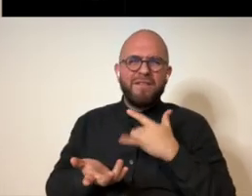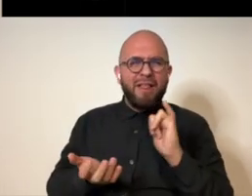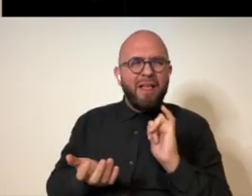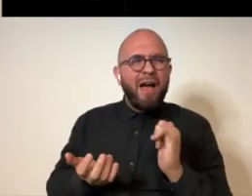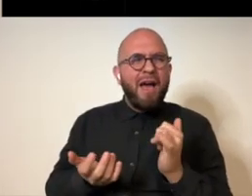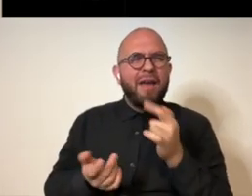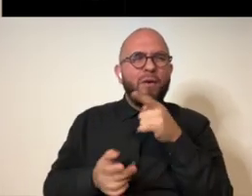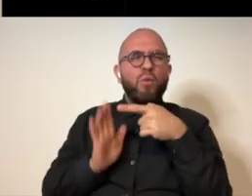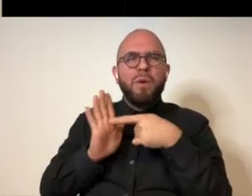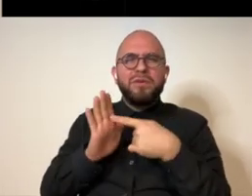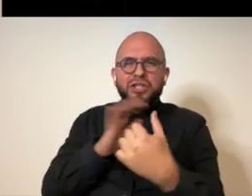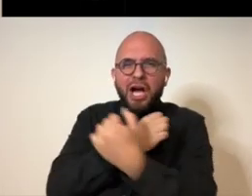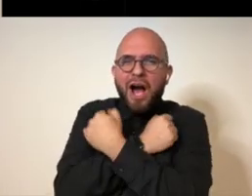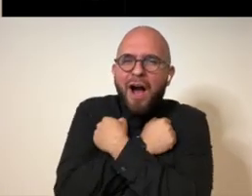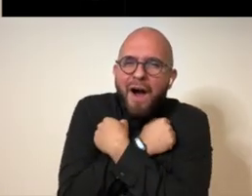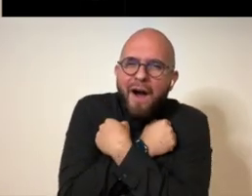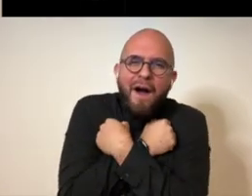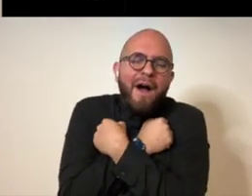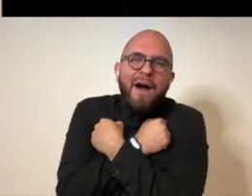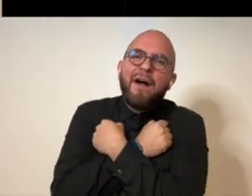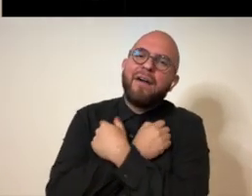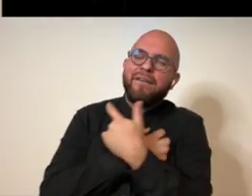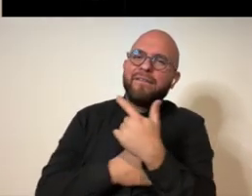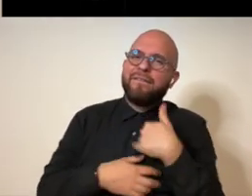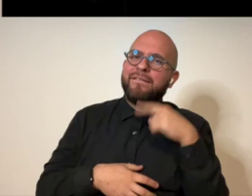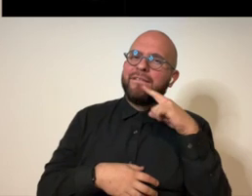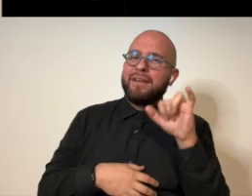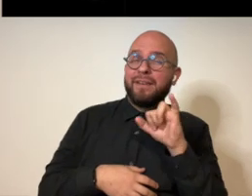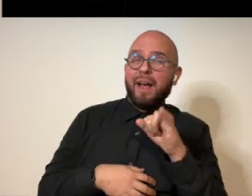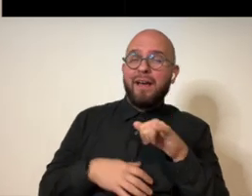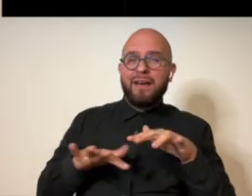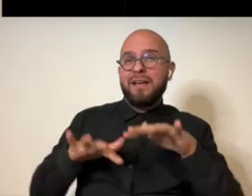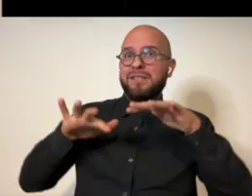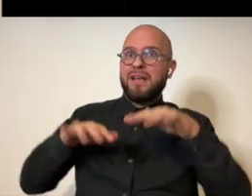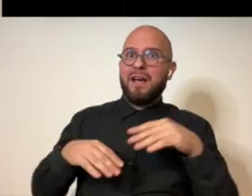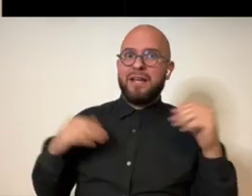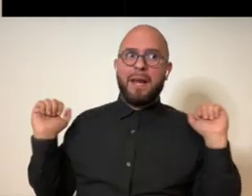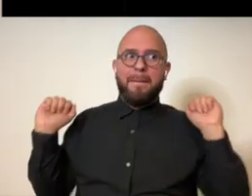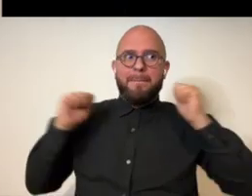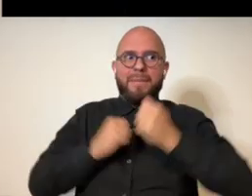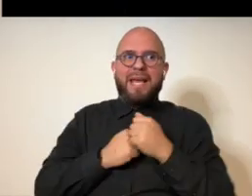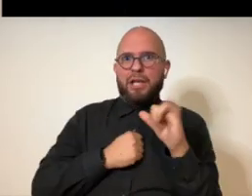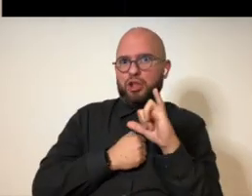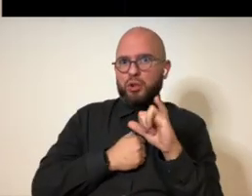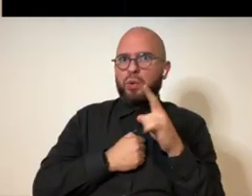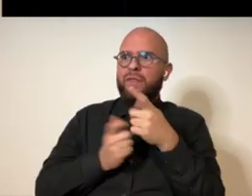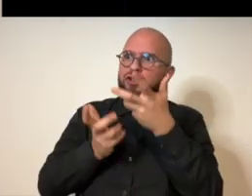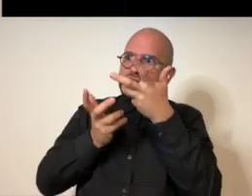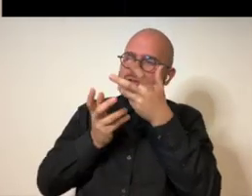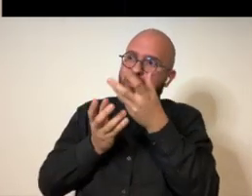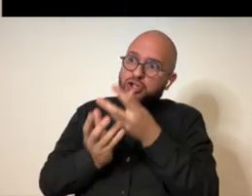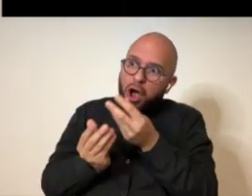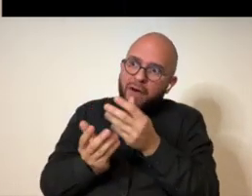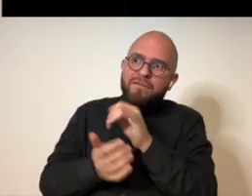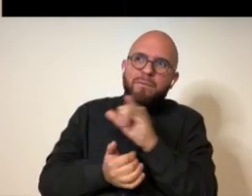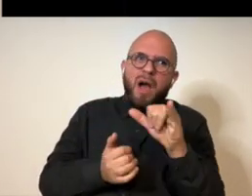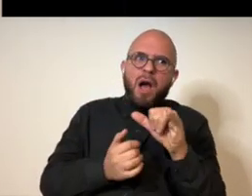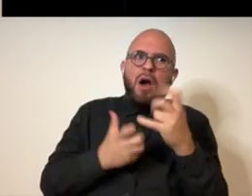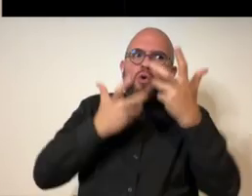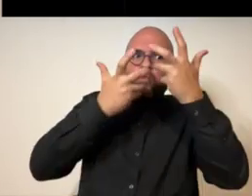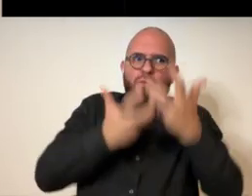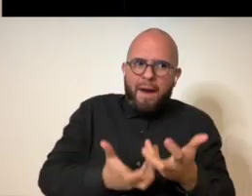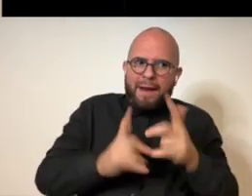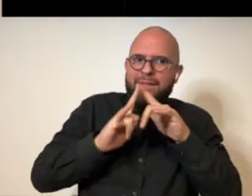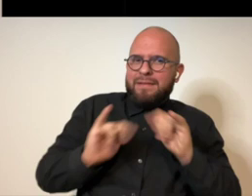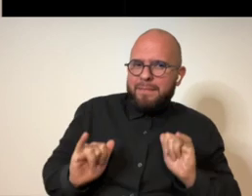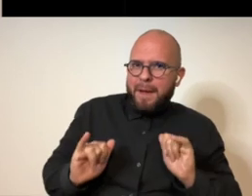suit of armor almost. It's also soft, so that can be like a hug. And it made me think of anxiety